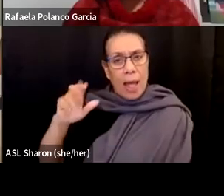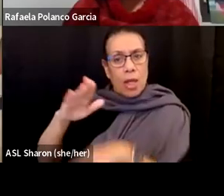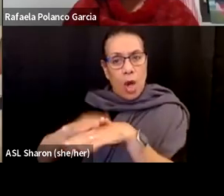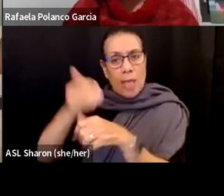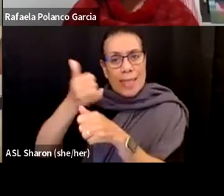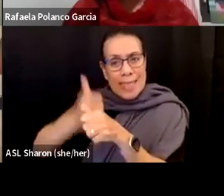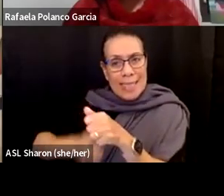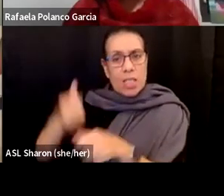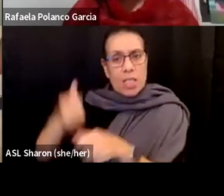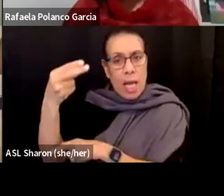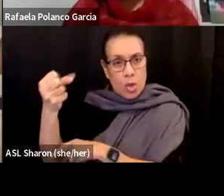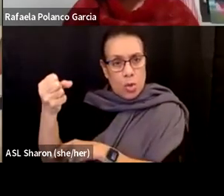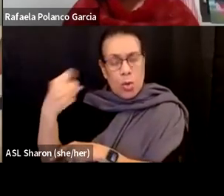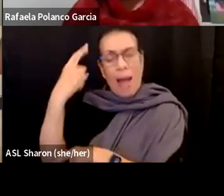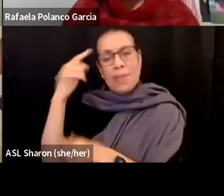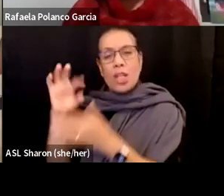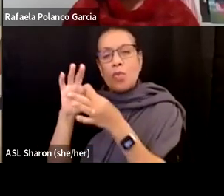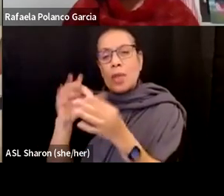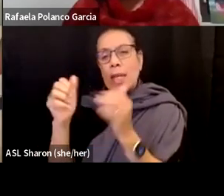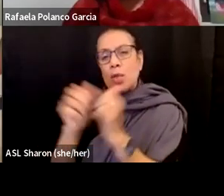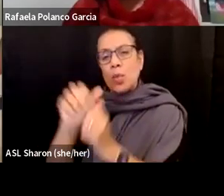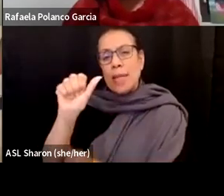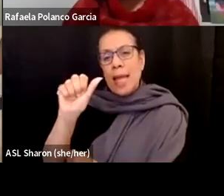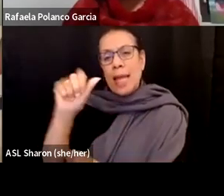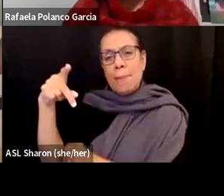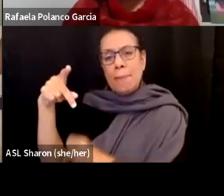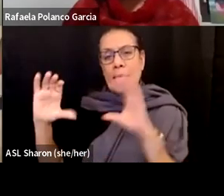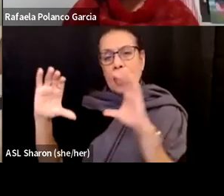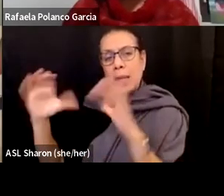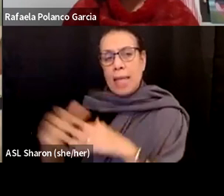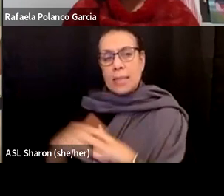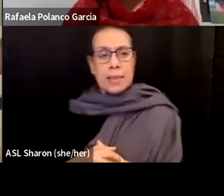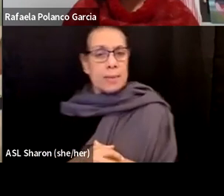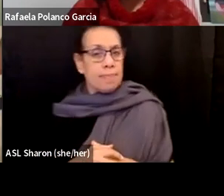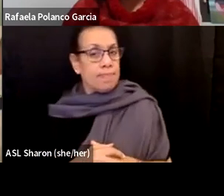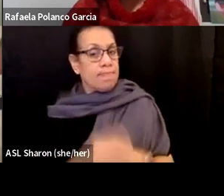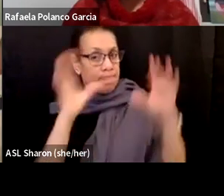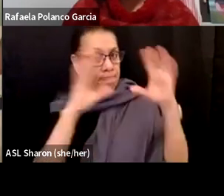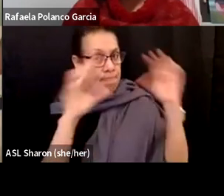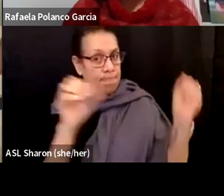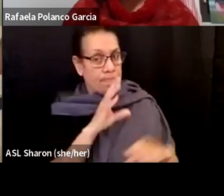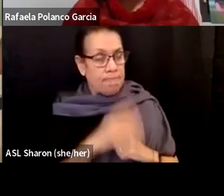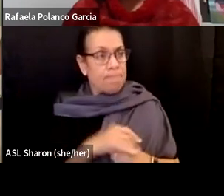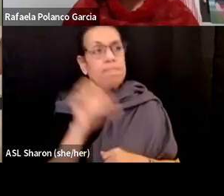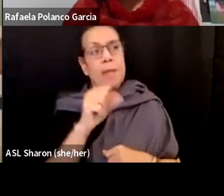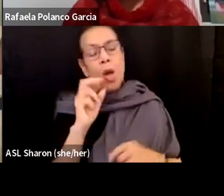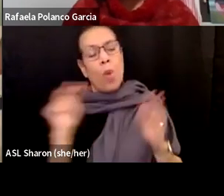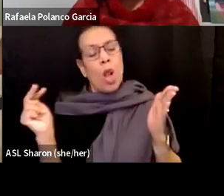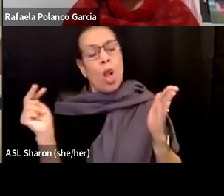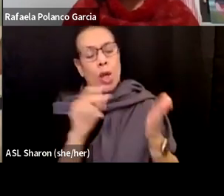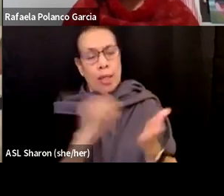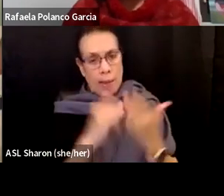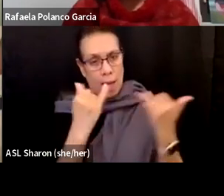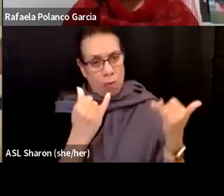thinking specifically around ap courses so we're looking at that now um and you know certainly